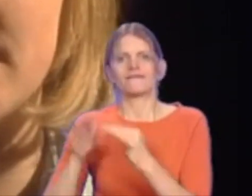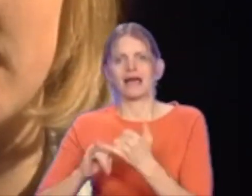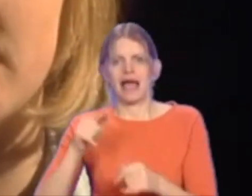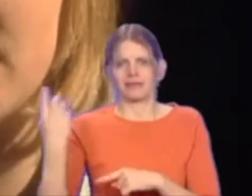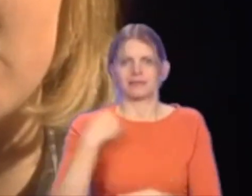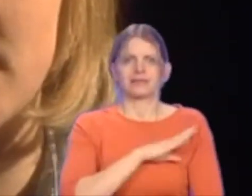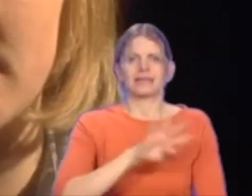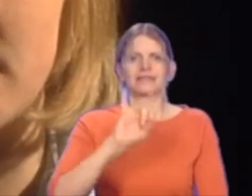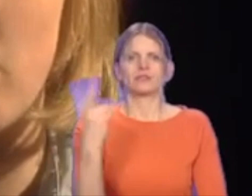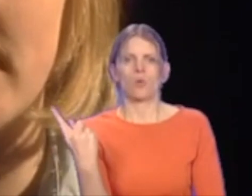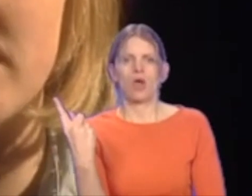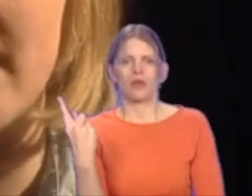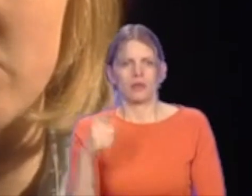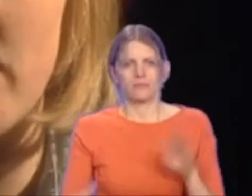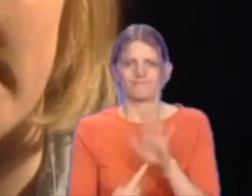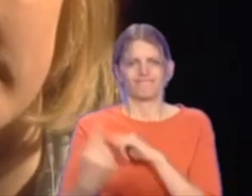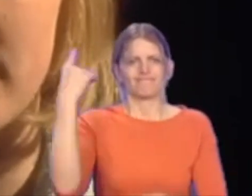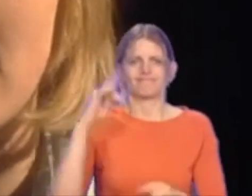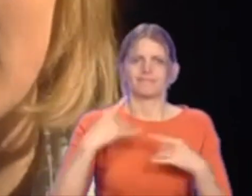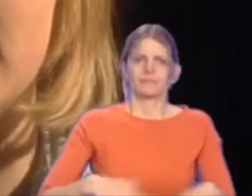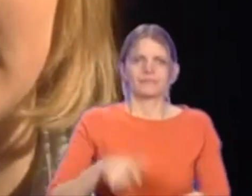writer Alexander Solzhenitsyn while he was out